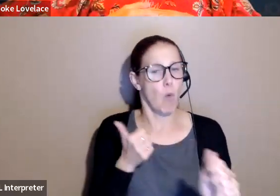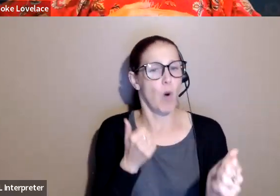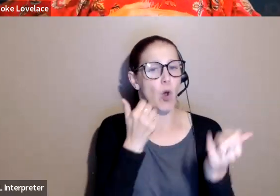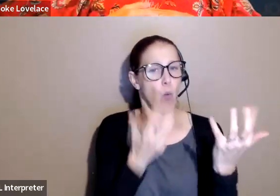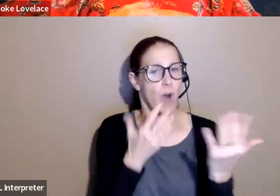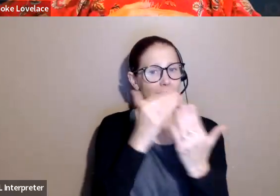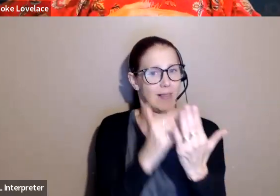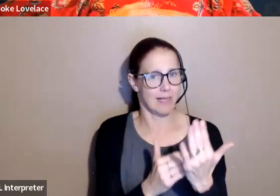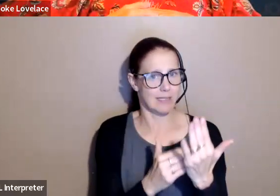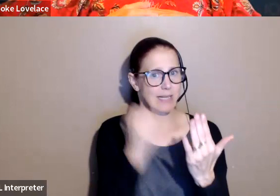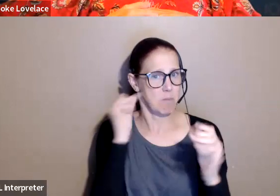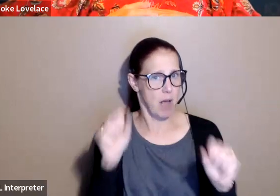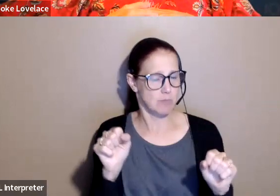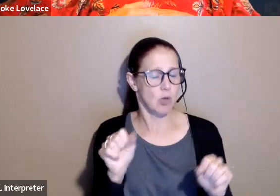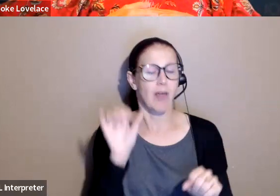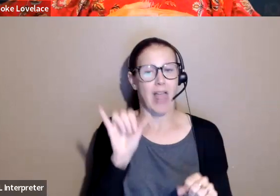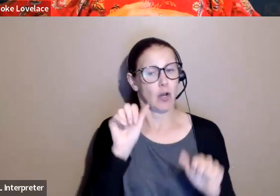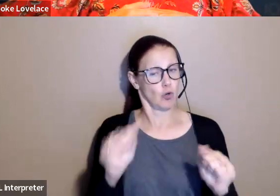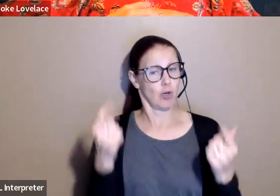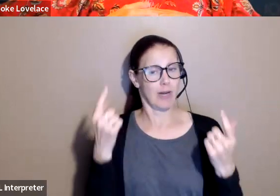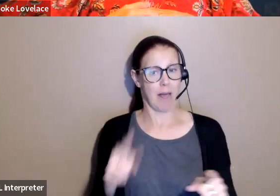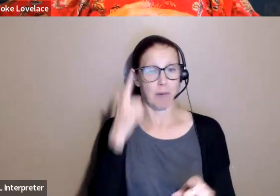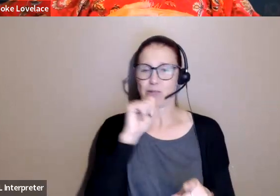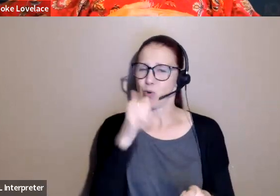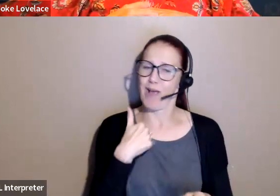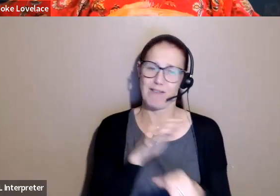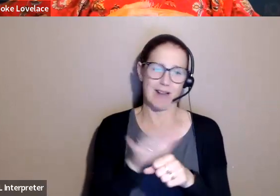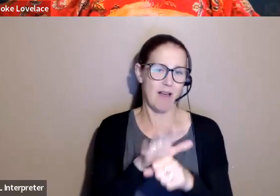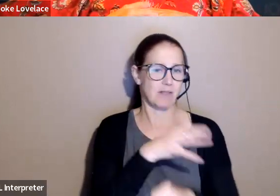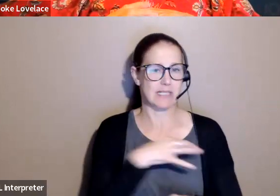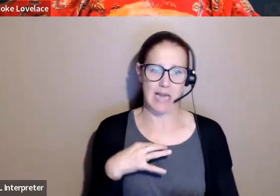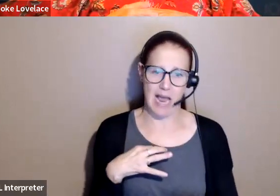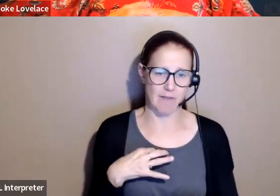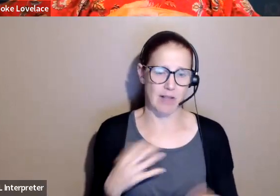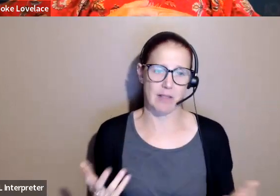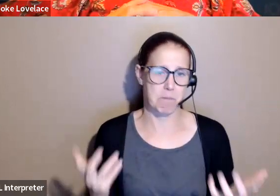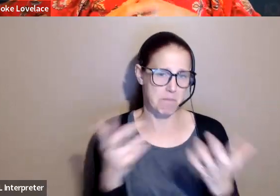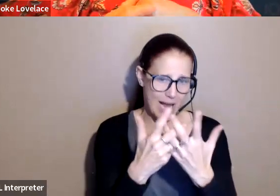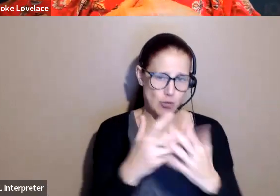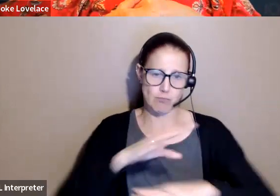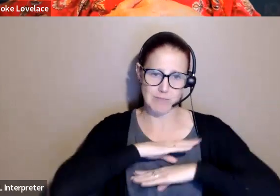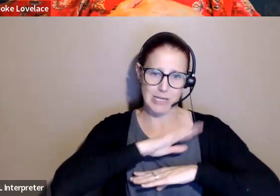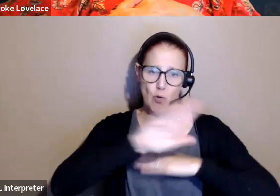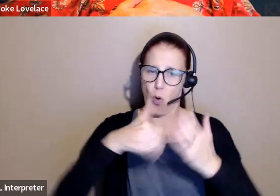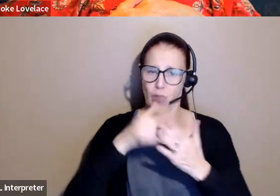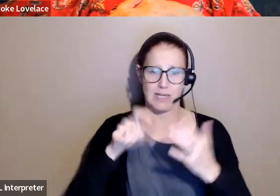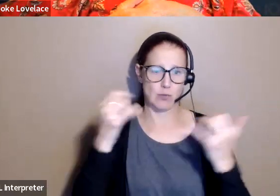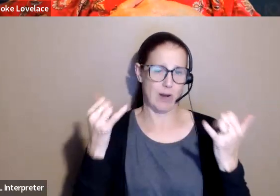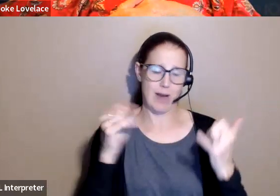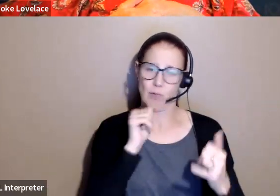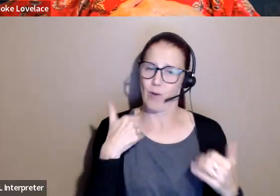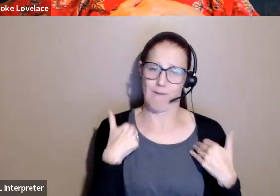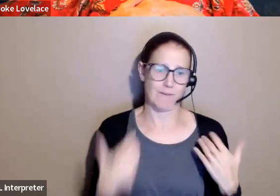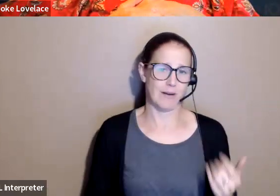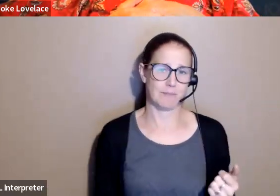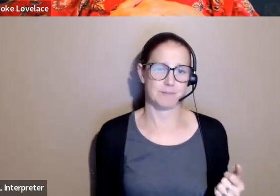That could be coming just because we don't have the staff and the match to meet all the needs right now.